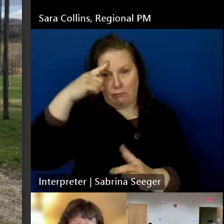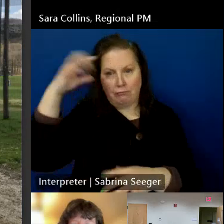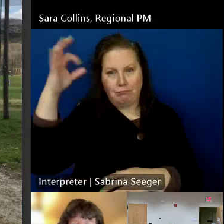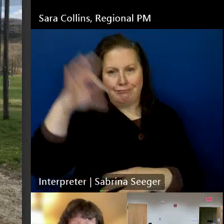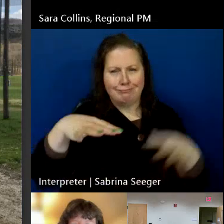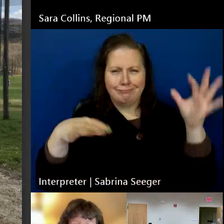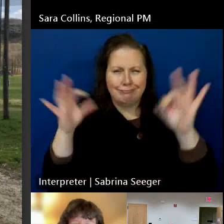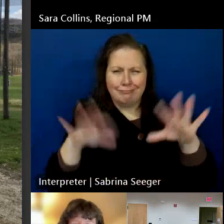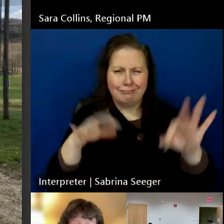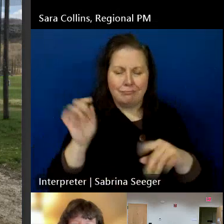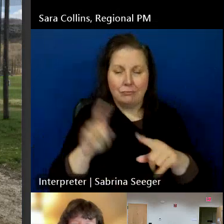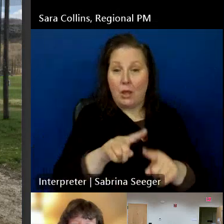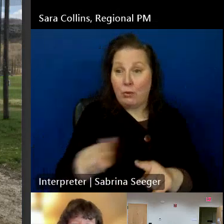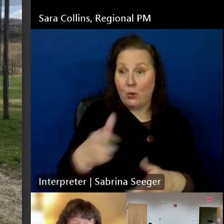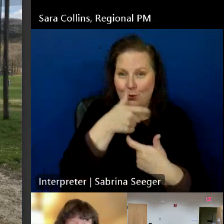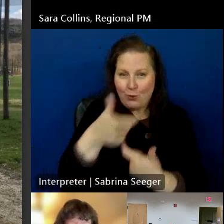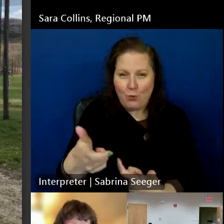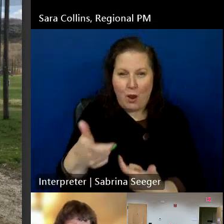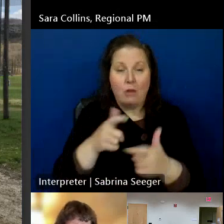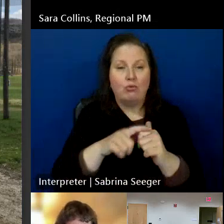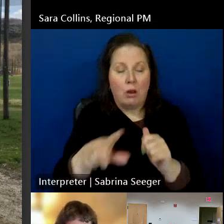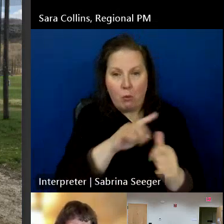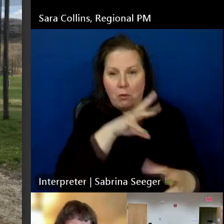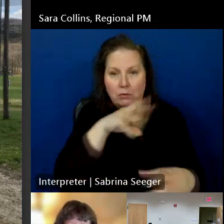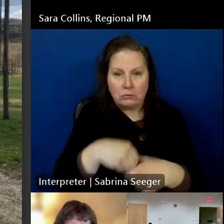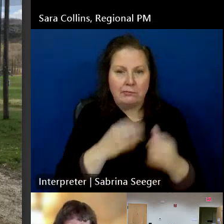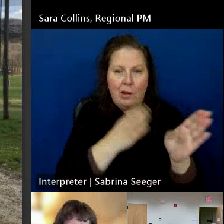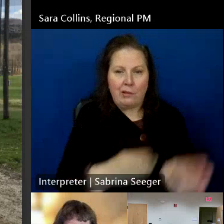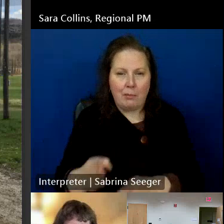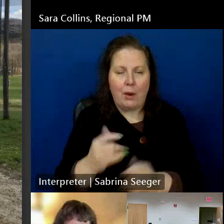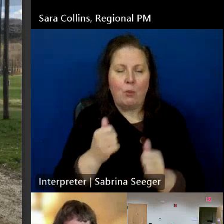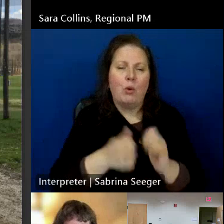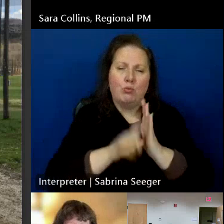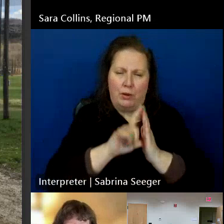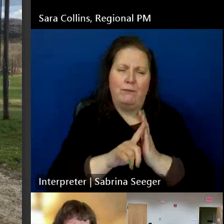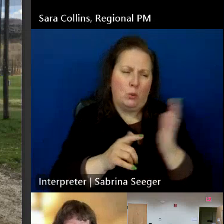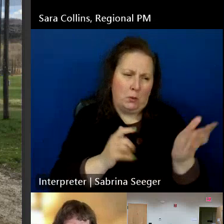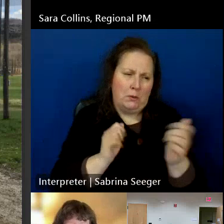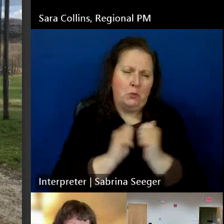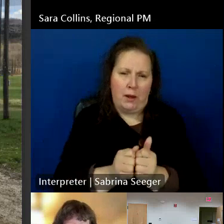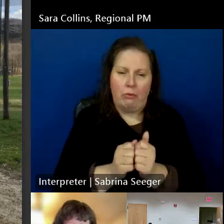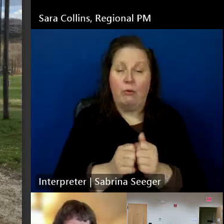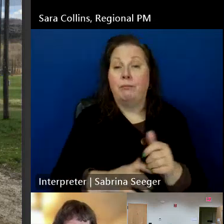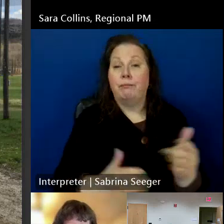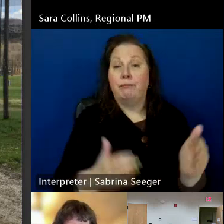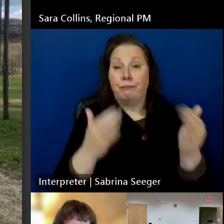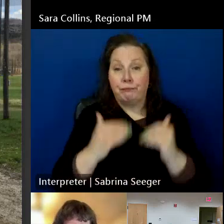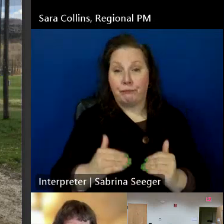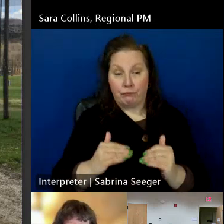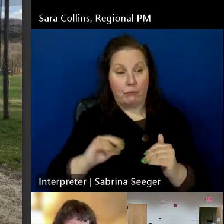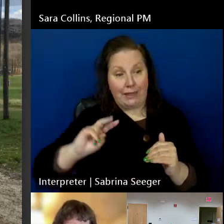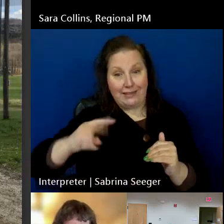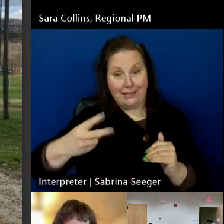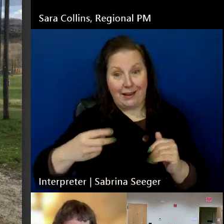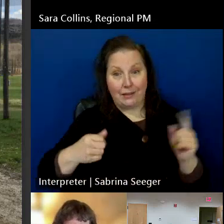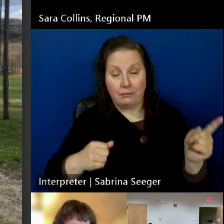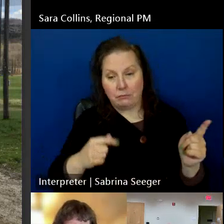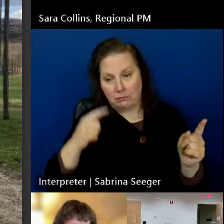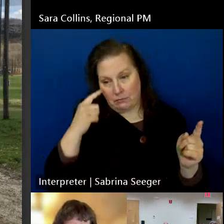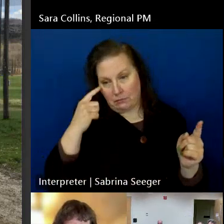remind folks who are watching what the plan contains, we're going to go over this deck. The second thing is, if you